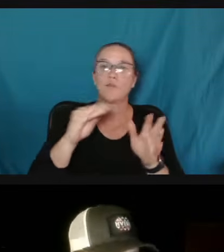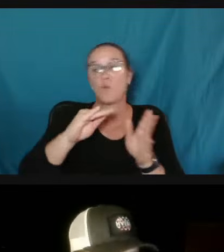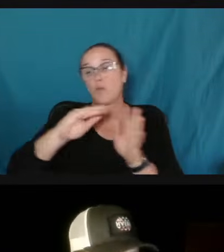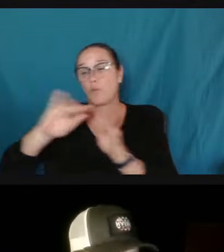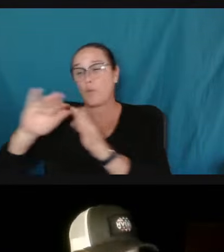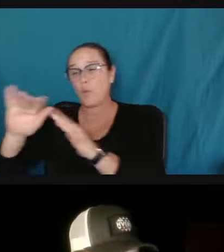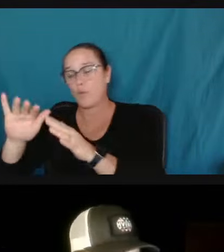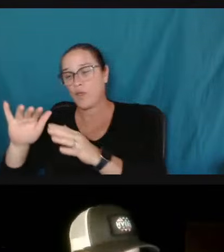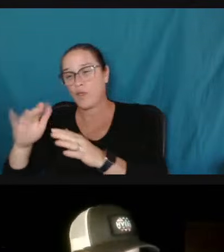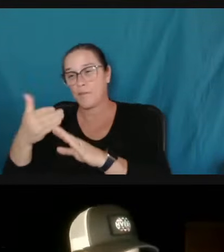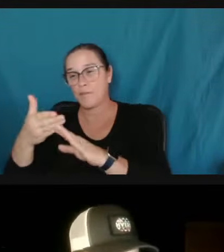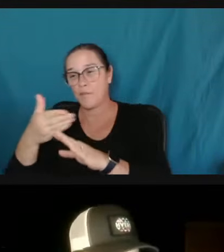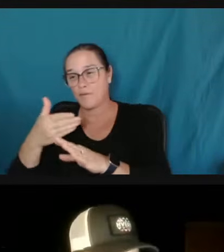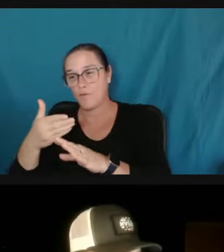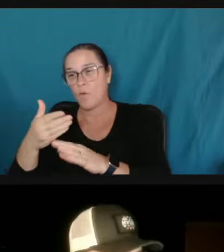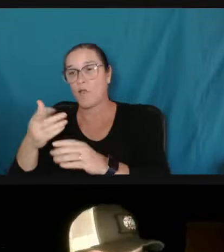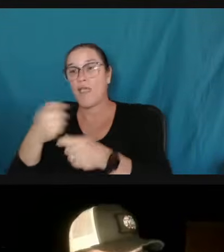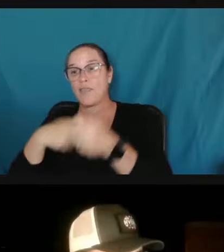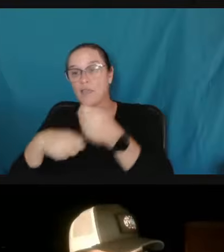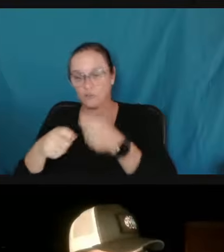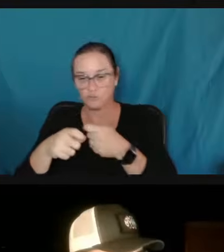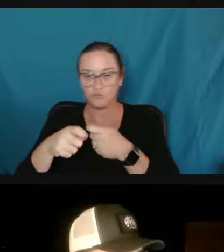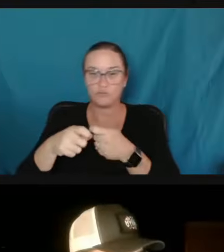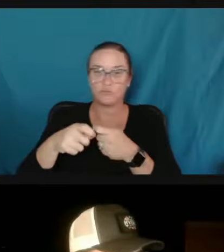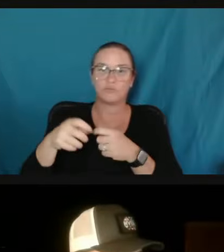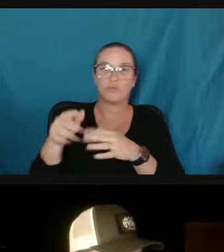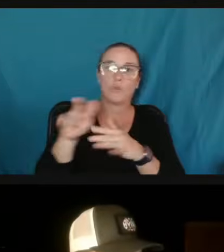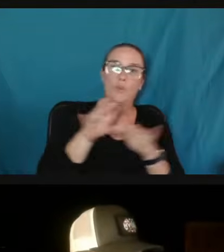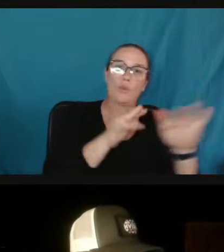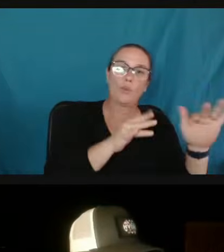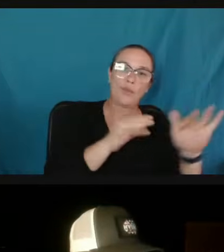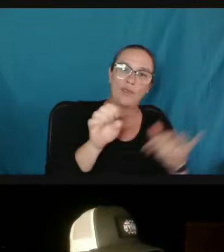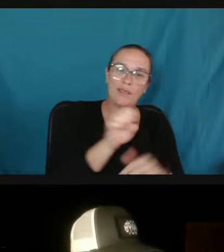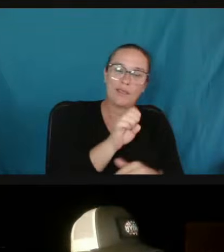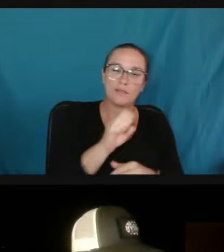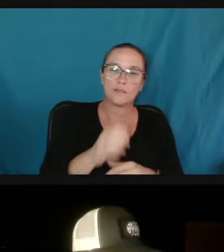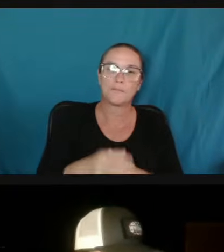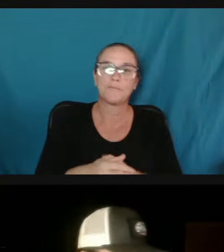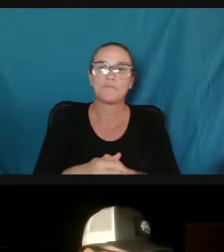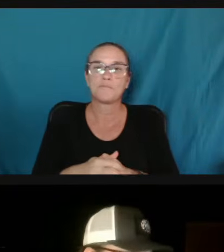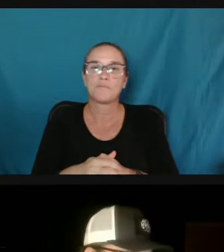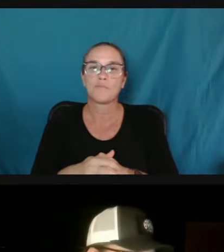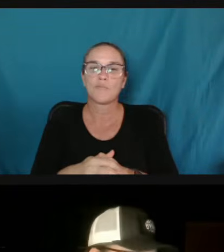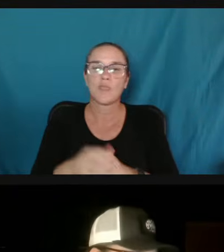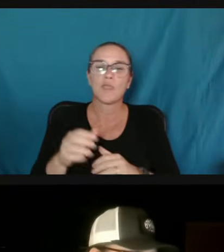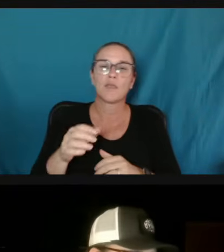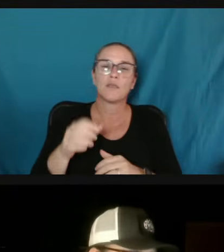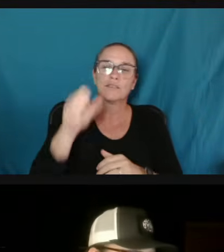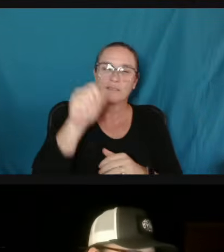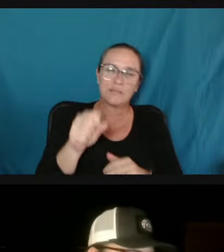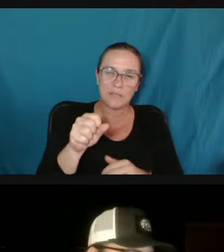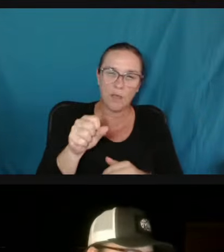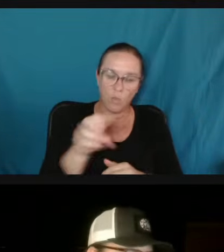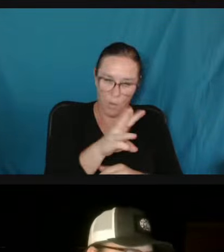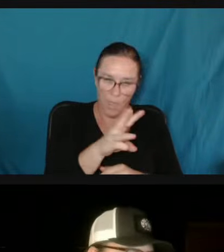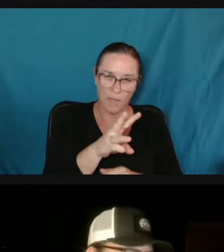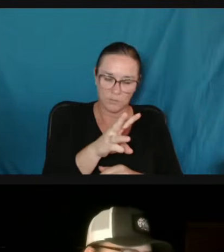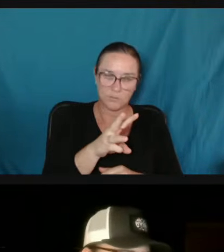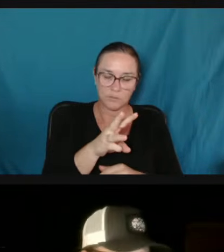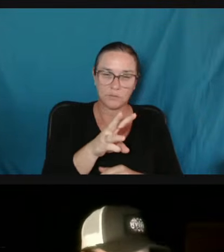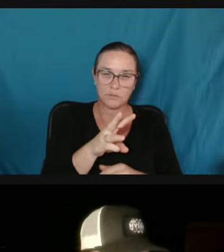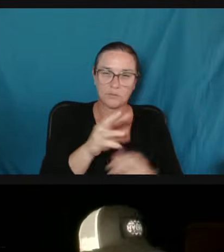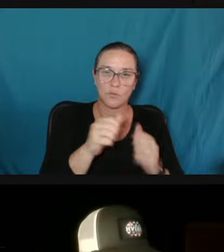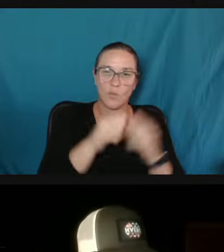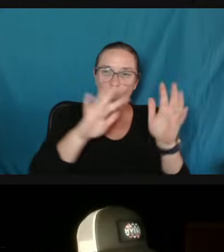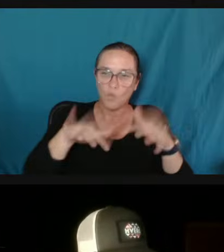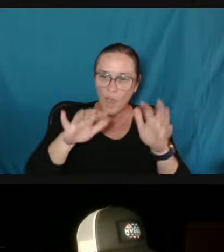previous to that. So most of the week has been like this, off the gas off to the west, to the southwest, with rain